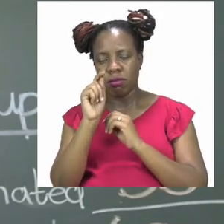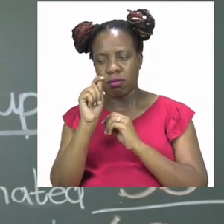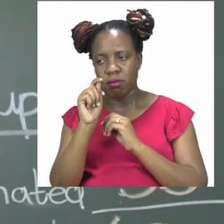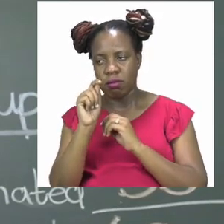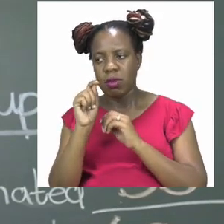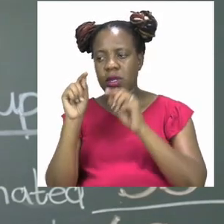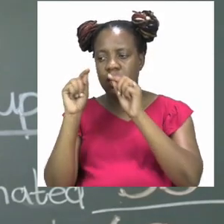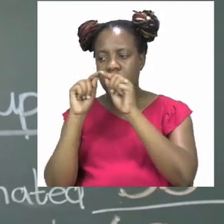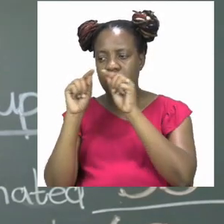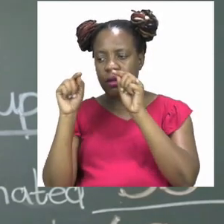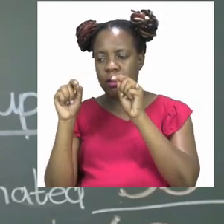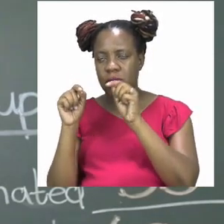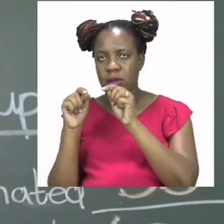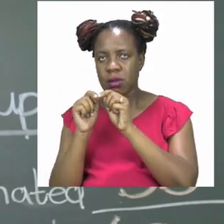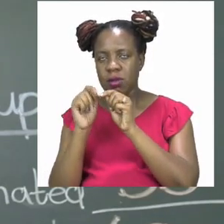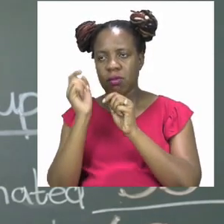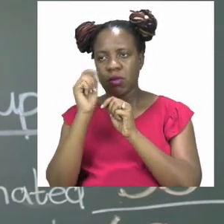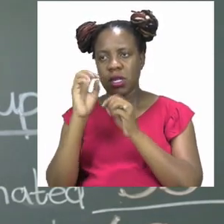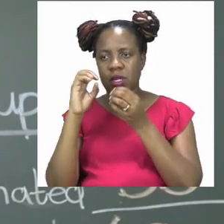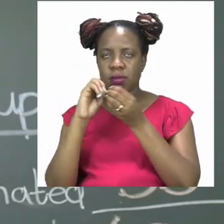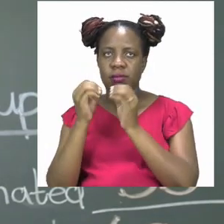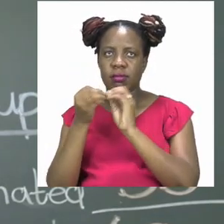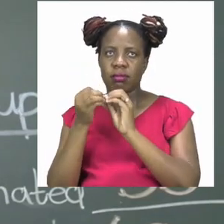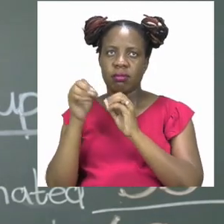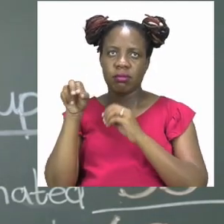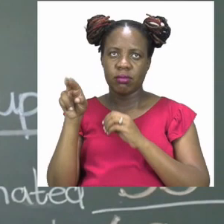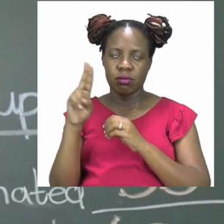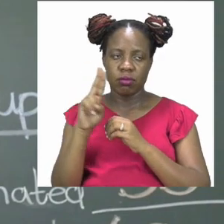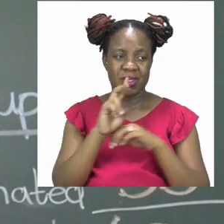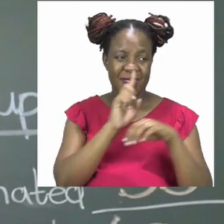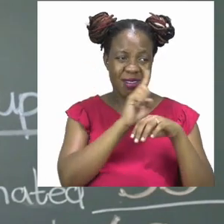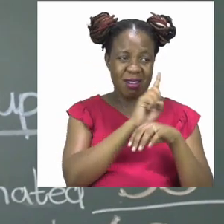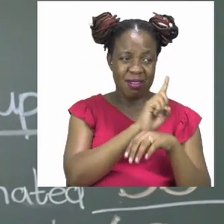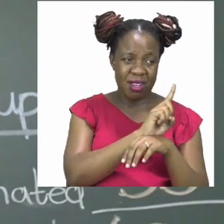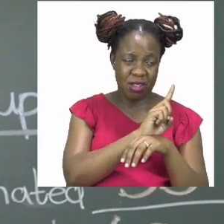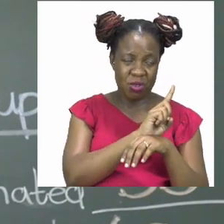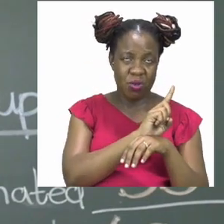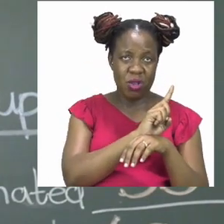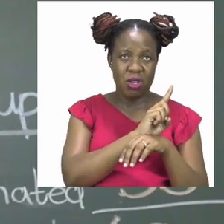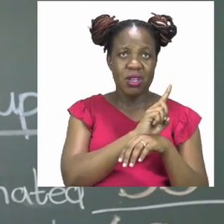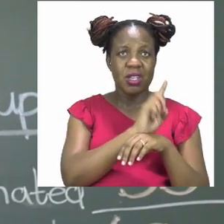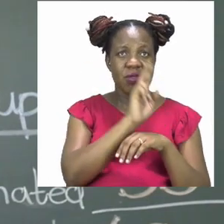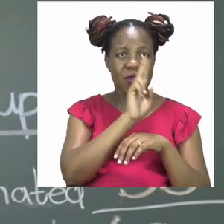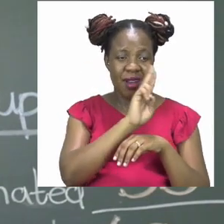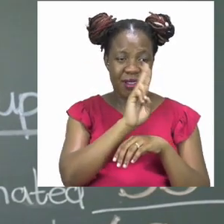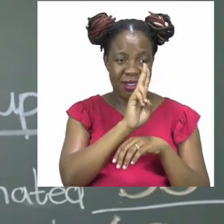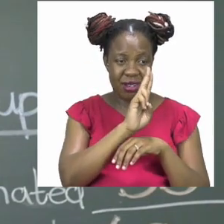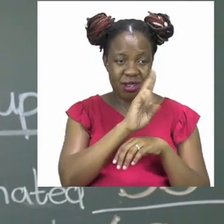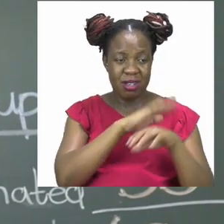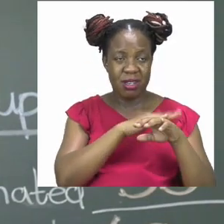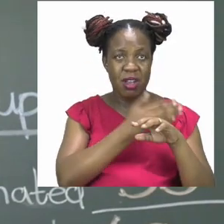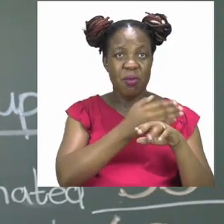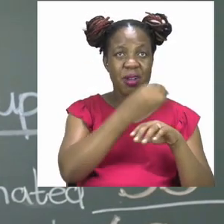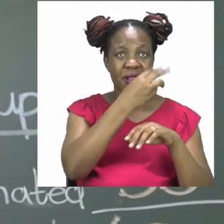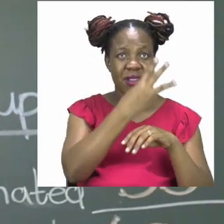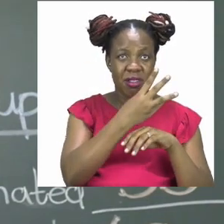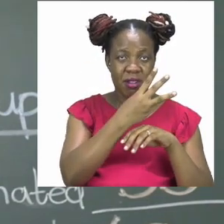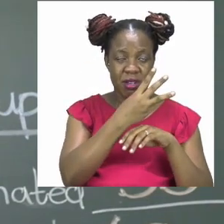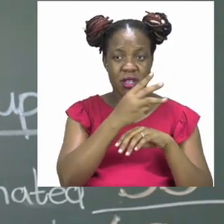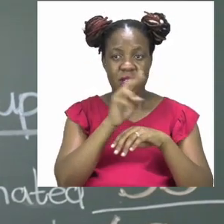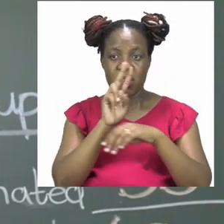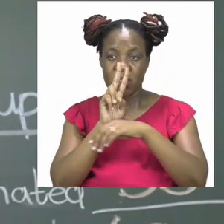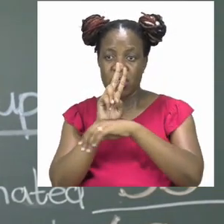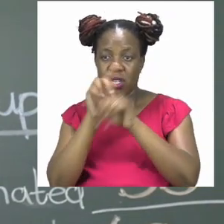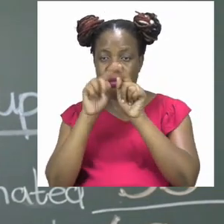units. So for number 1, you will write in 3 for your hundreds, 1 for your